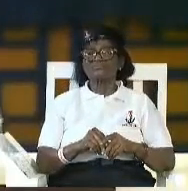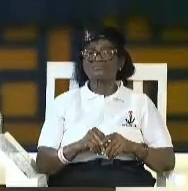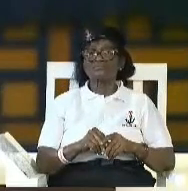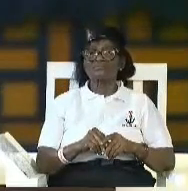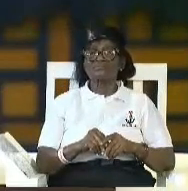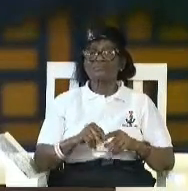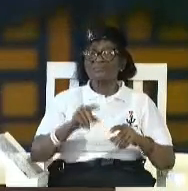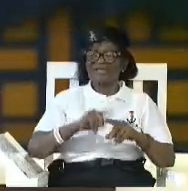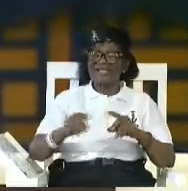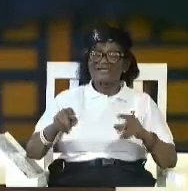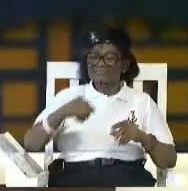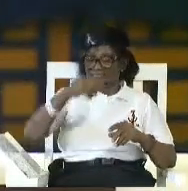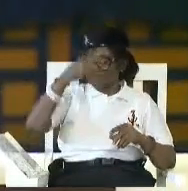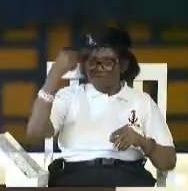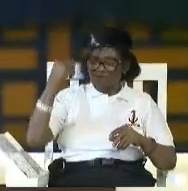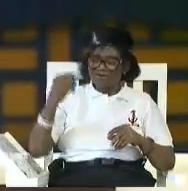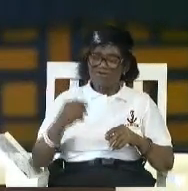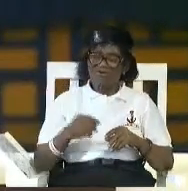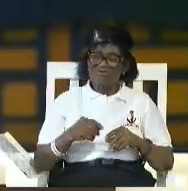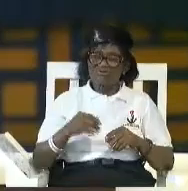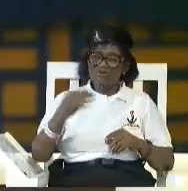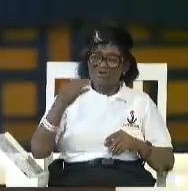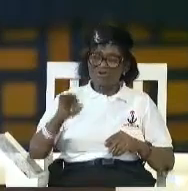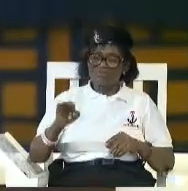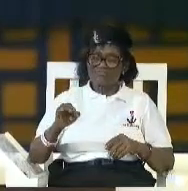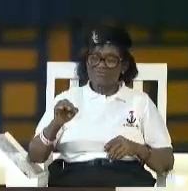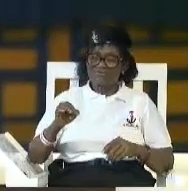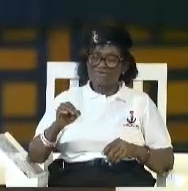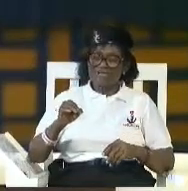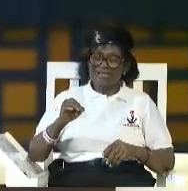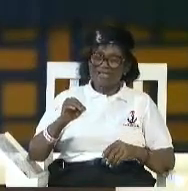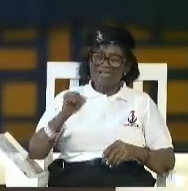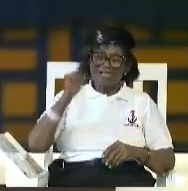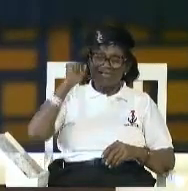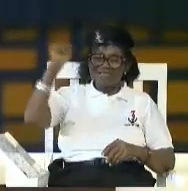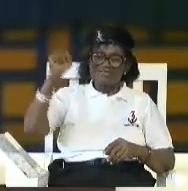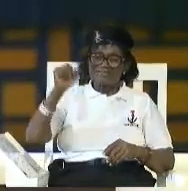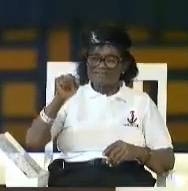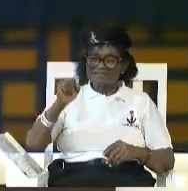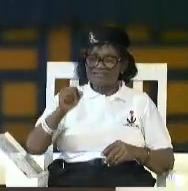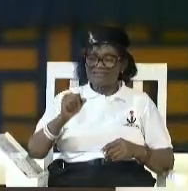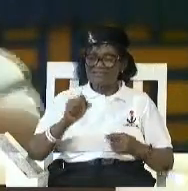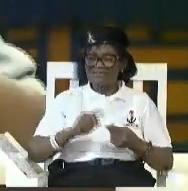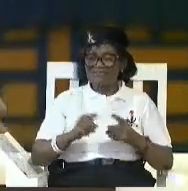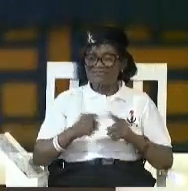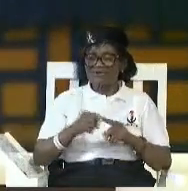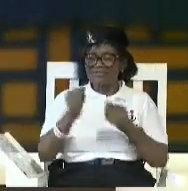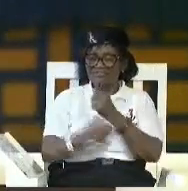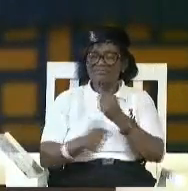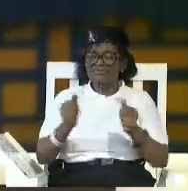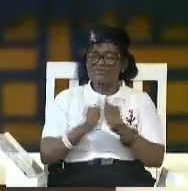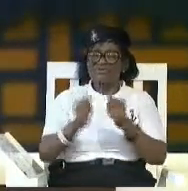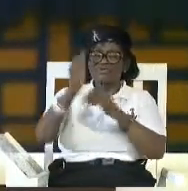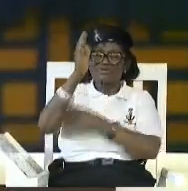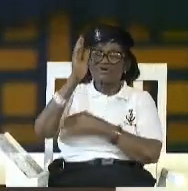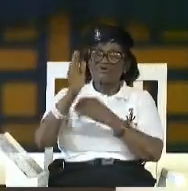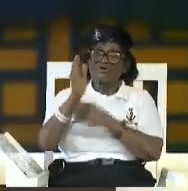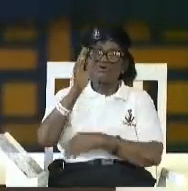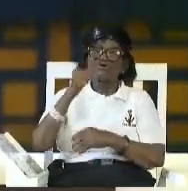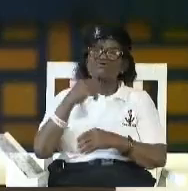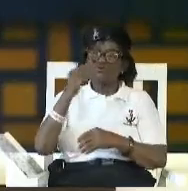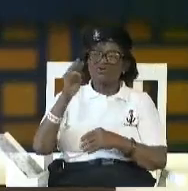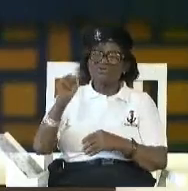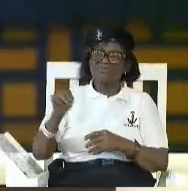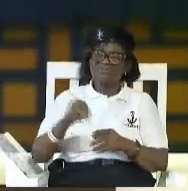But because of his intimacy with God, God told him in